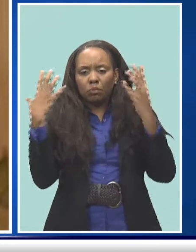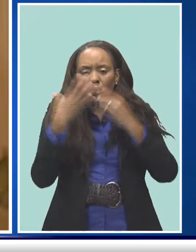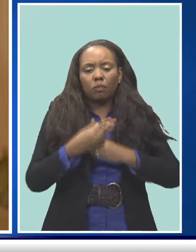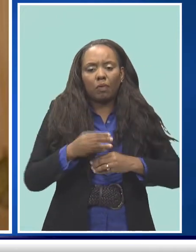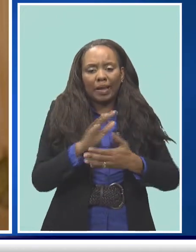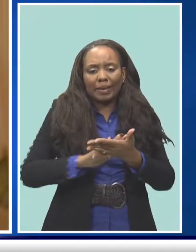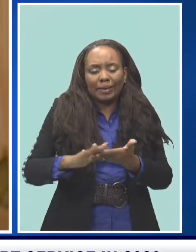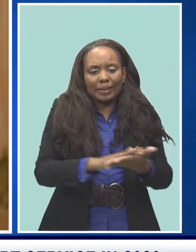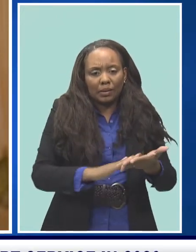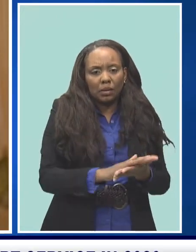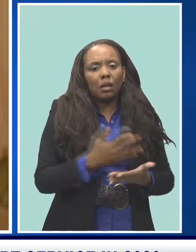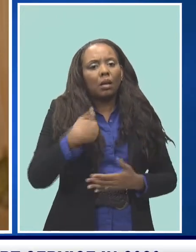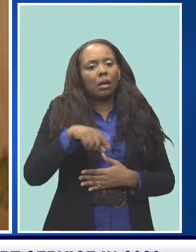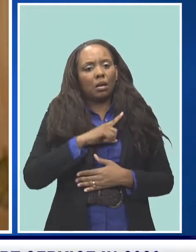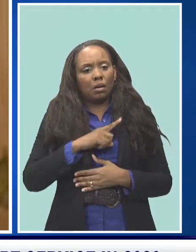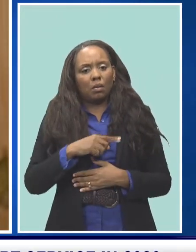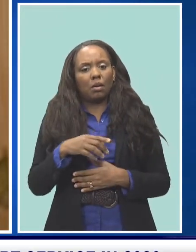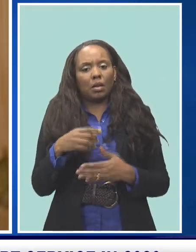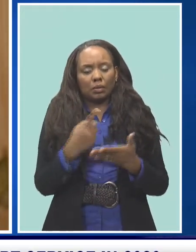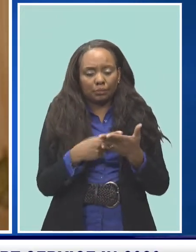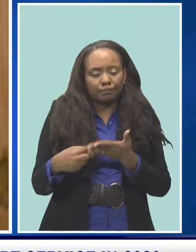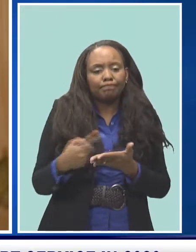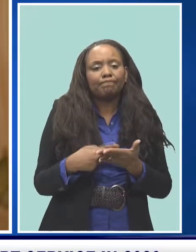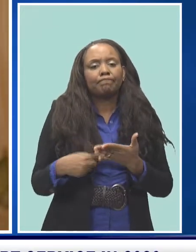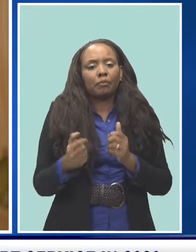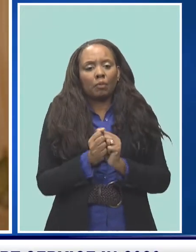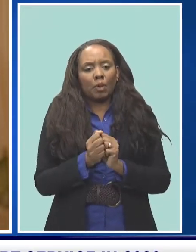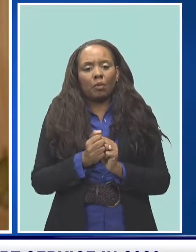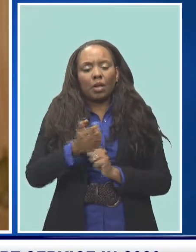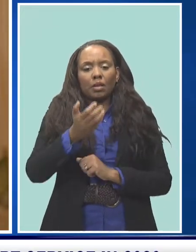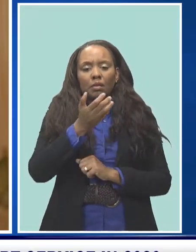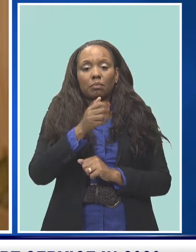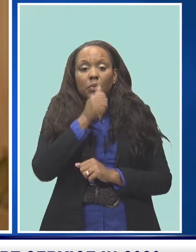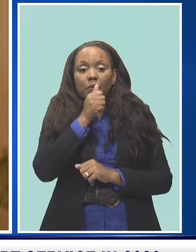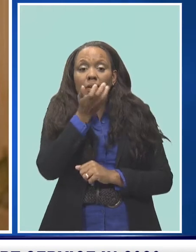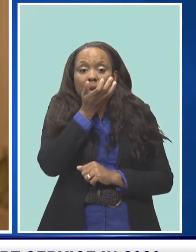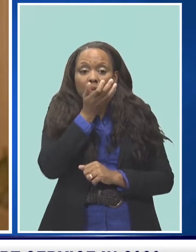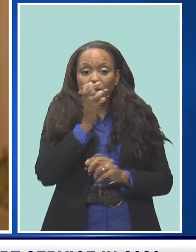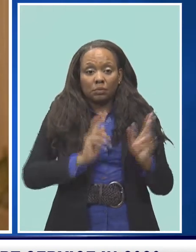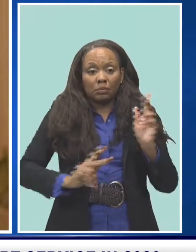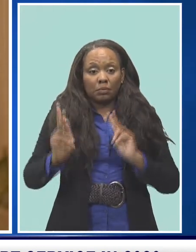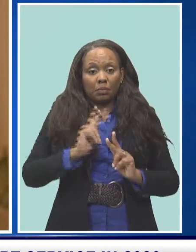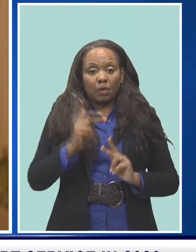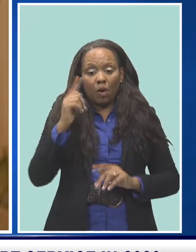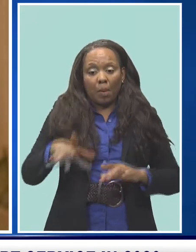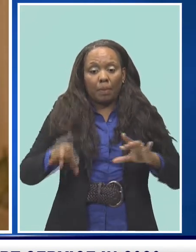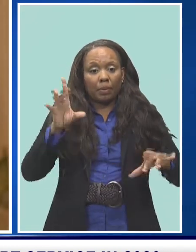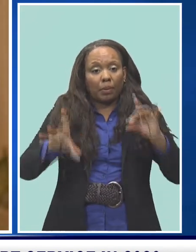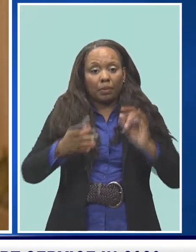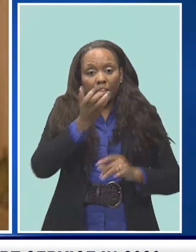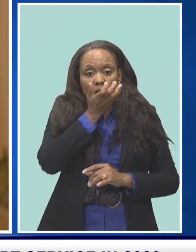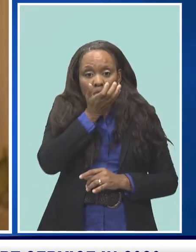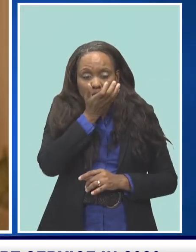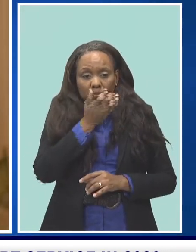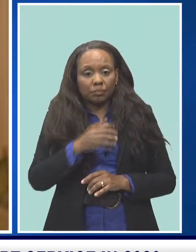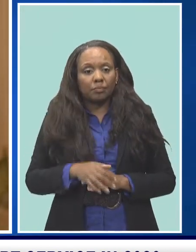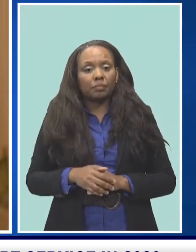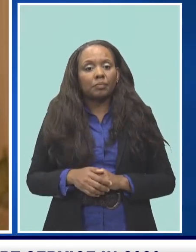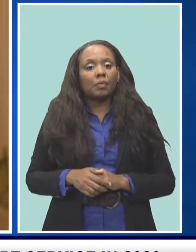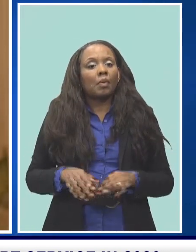help us with bulky waste. We've already recognized that even in the reduction of the amounts that we pay to